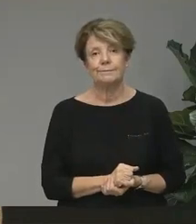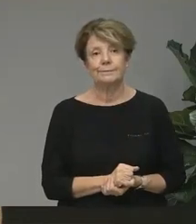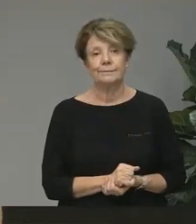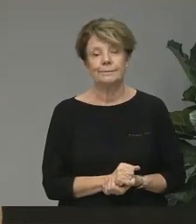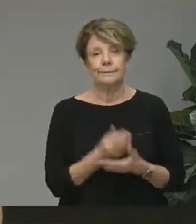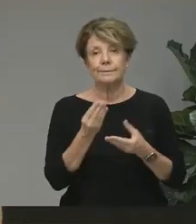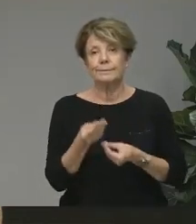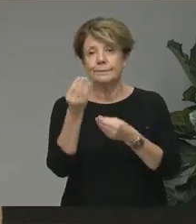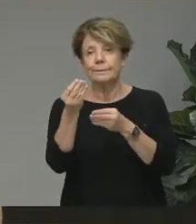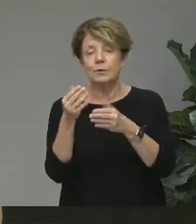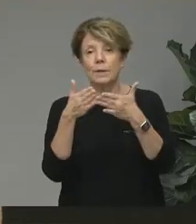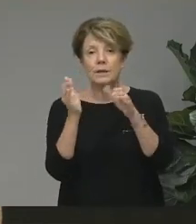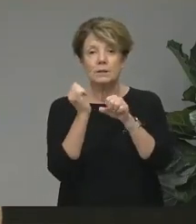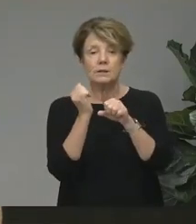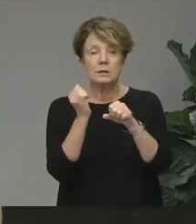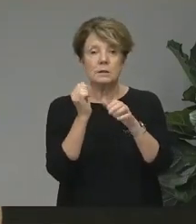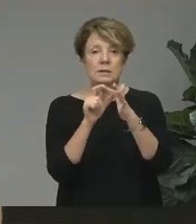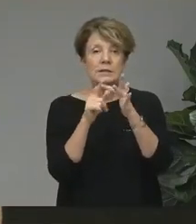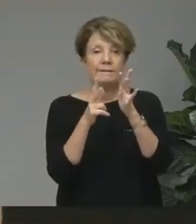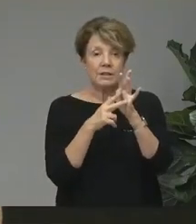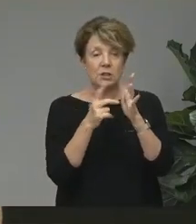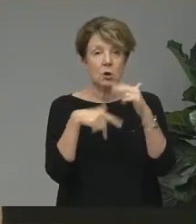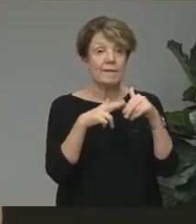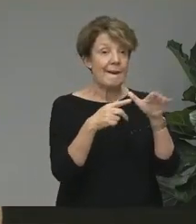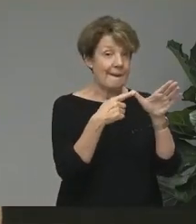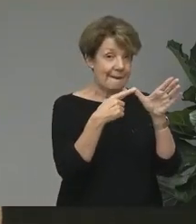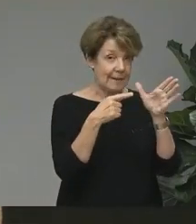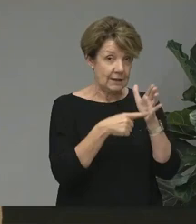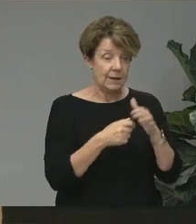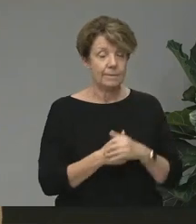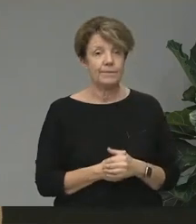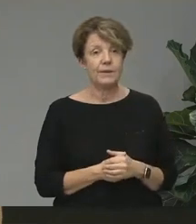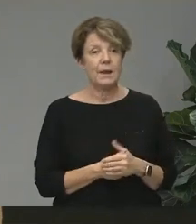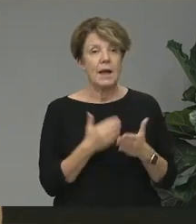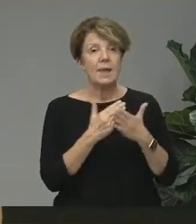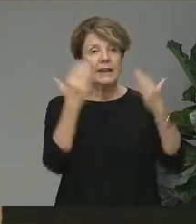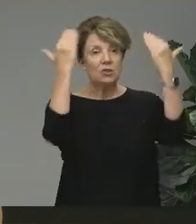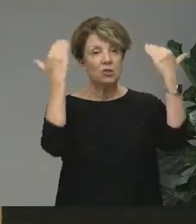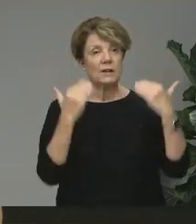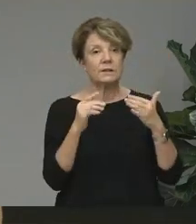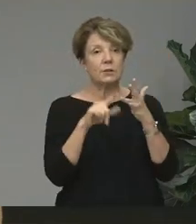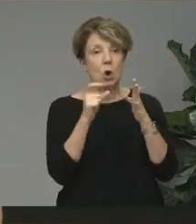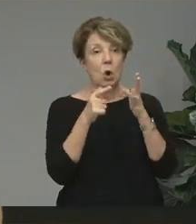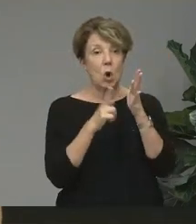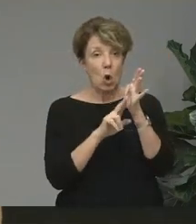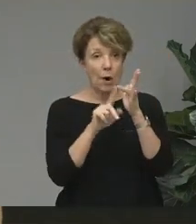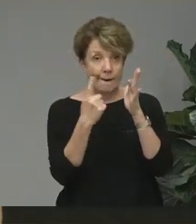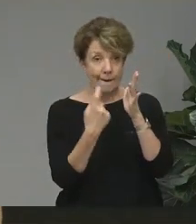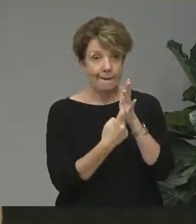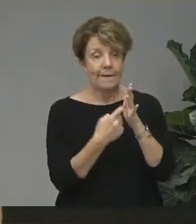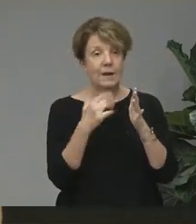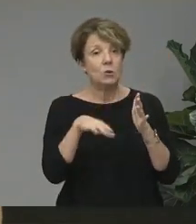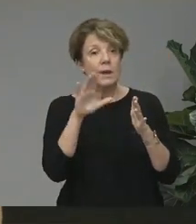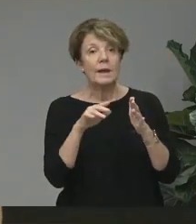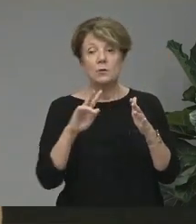the General Division of the AAT, and it came before Justice O'Connor. And both in my decision and her